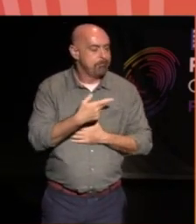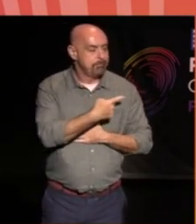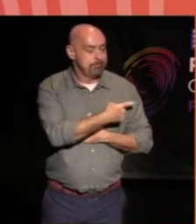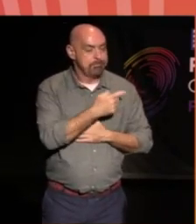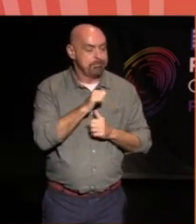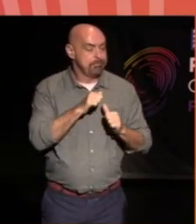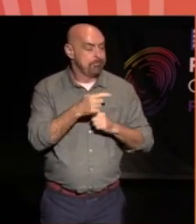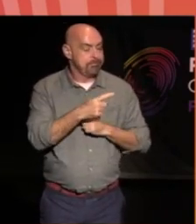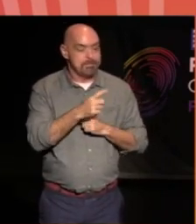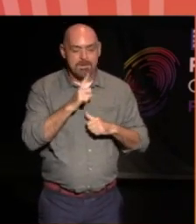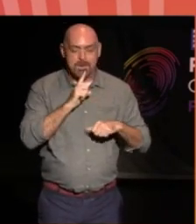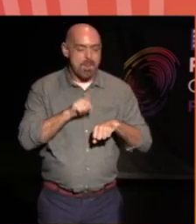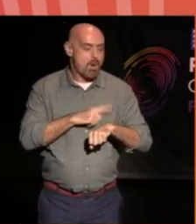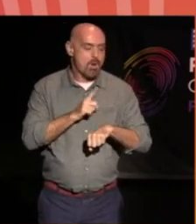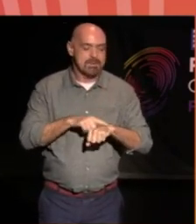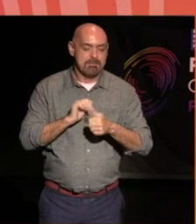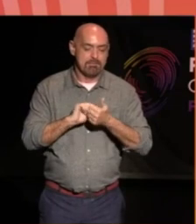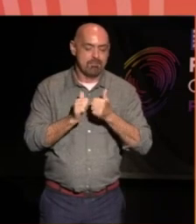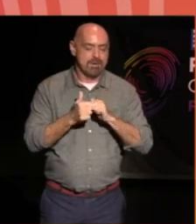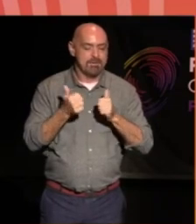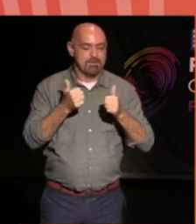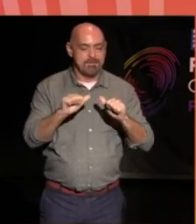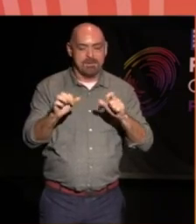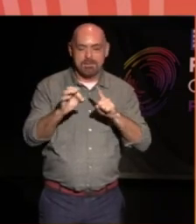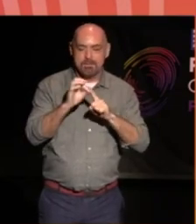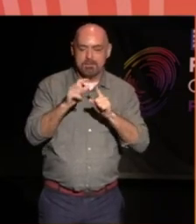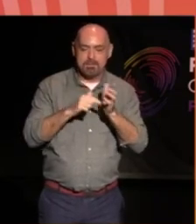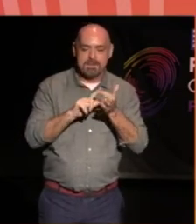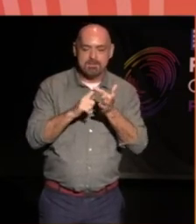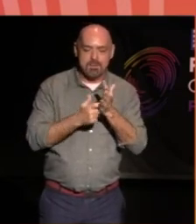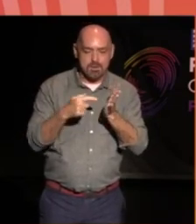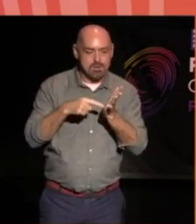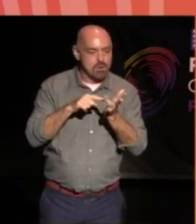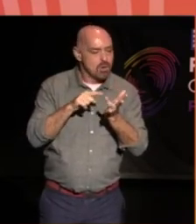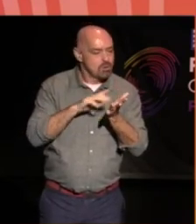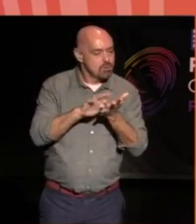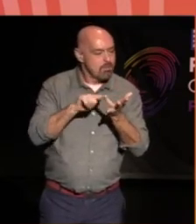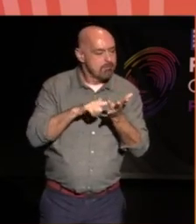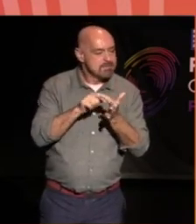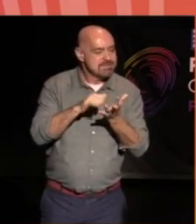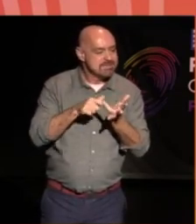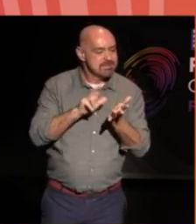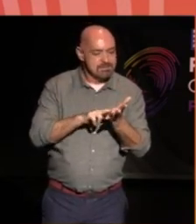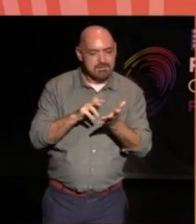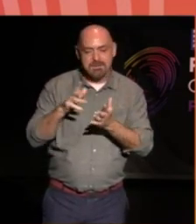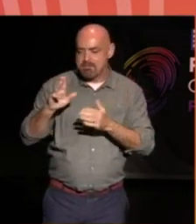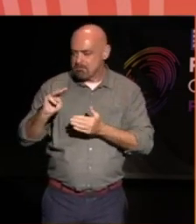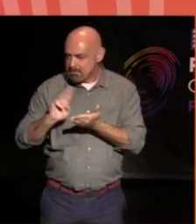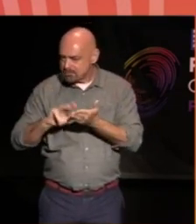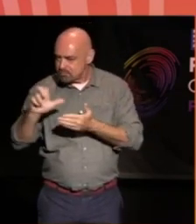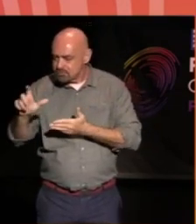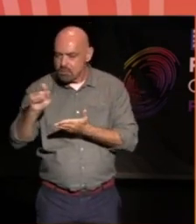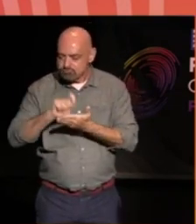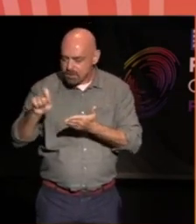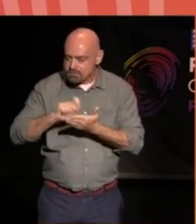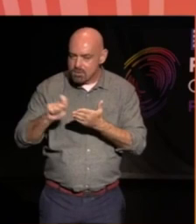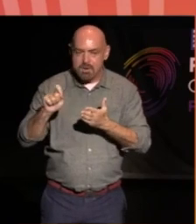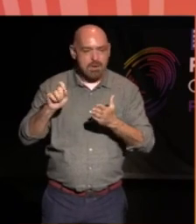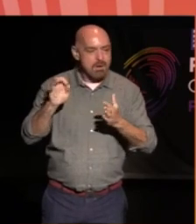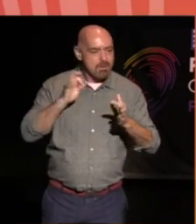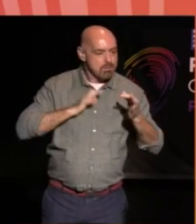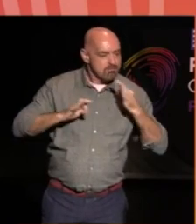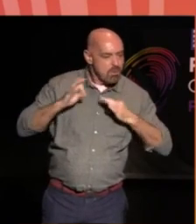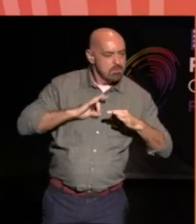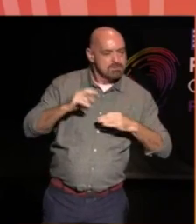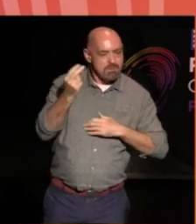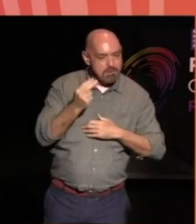a longtime friend of this festival all week, Keisha Thompson, Manchester's very own writer, performance artist, poet, and